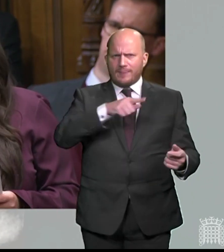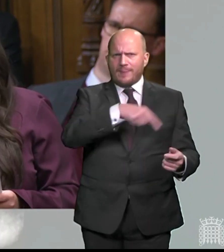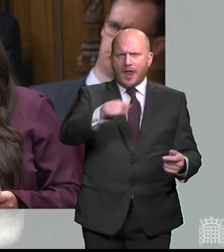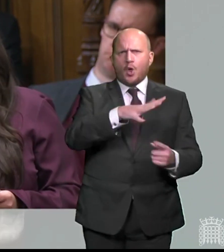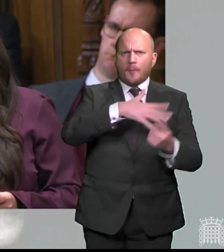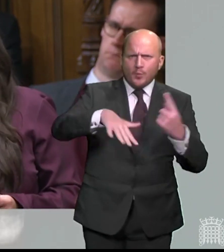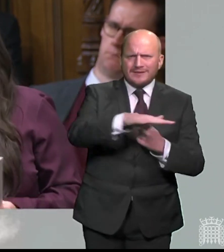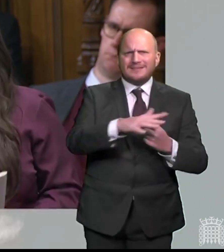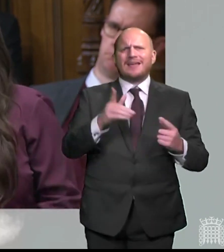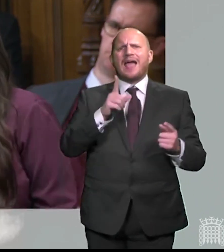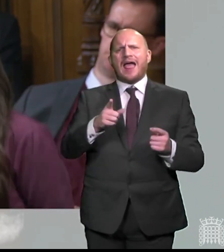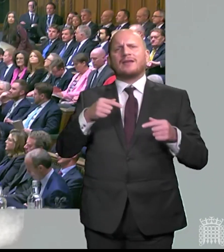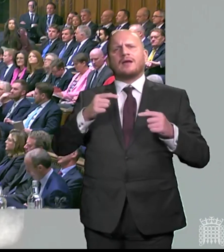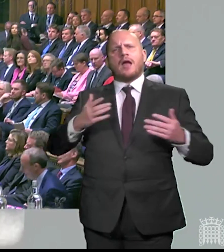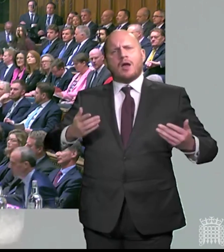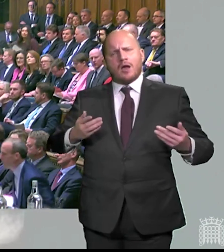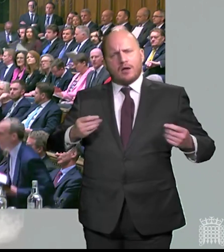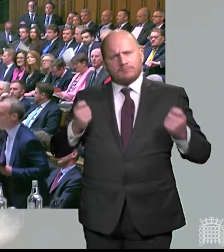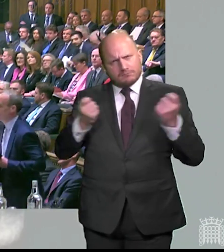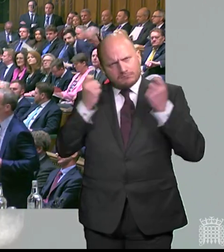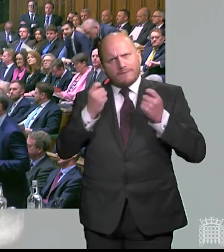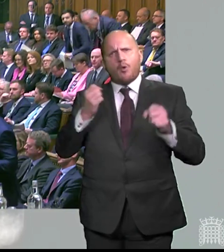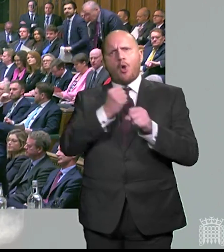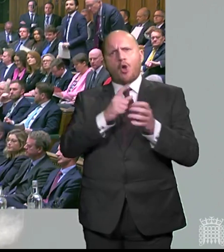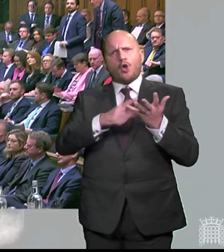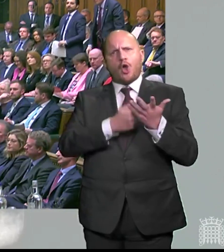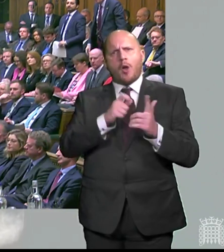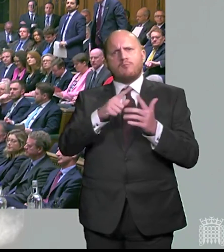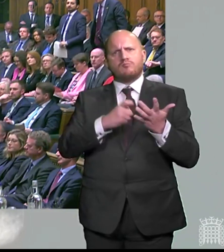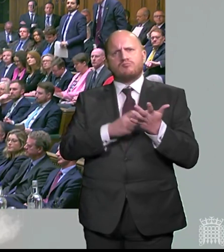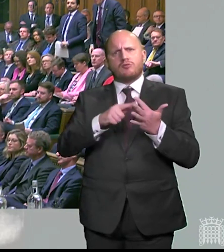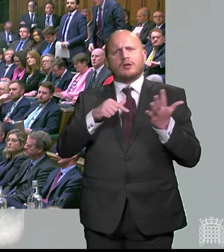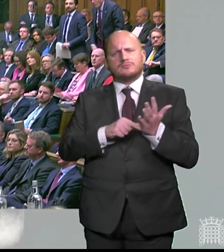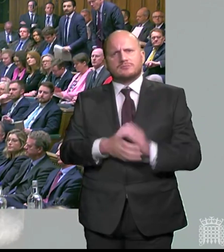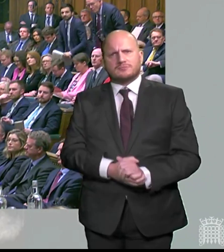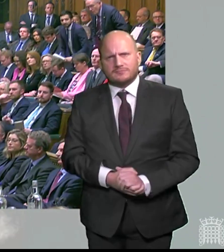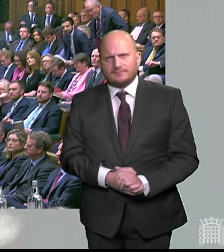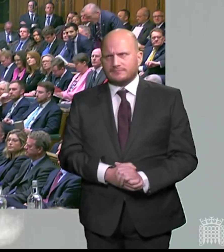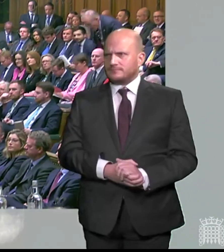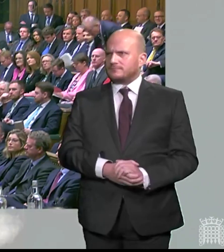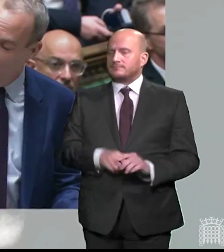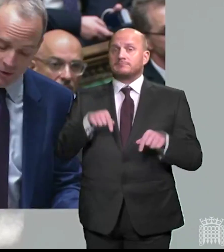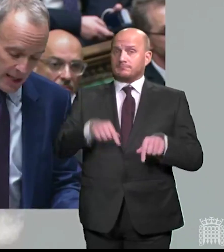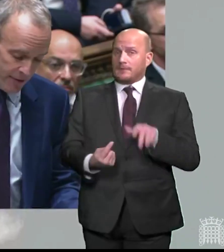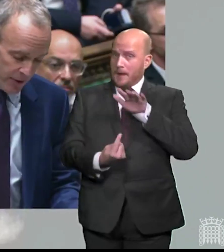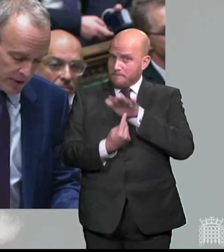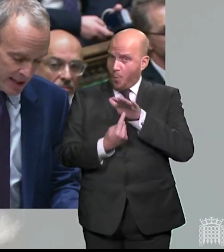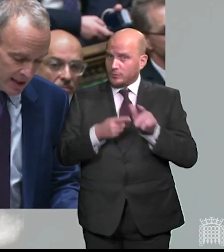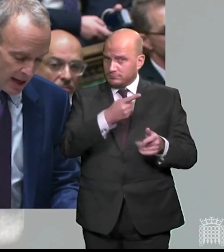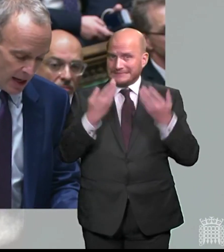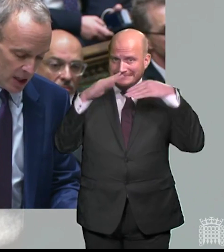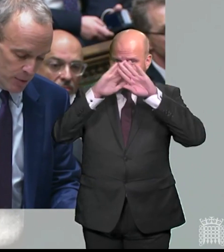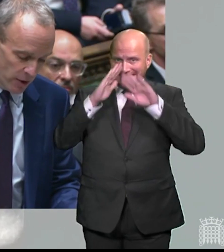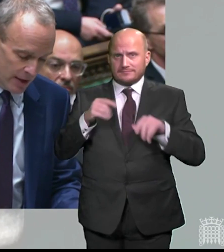best wishes for Gurpurab? Deputy Prime Minister. Can I thank my honourable friend at this important time of year for the